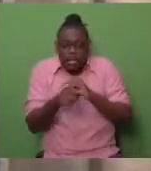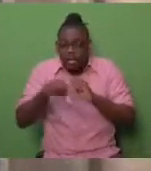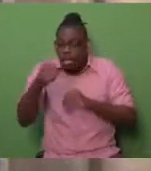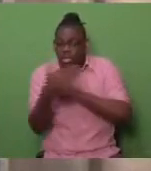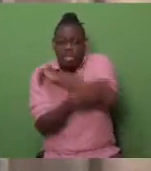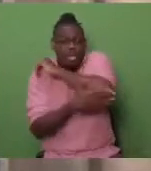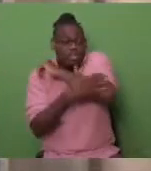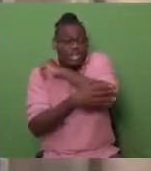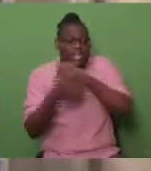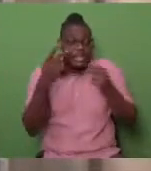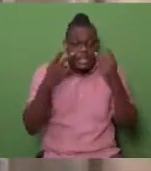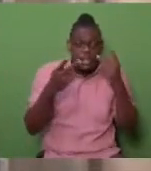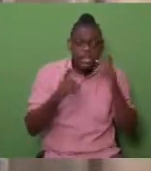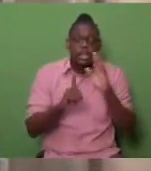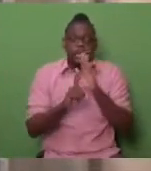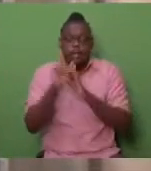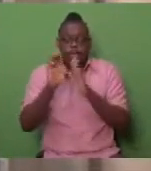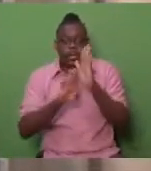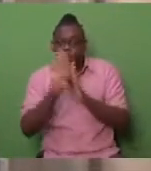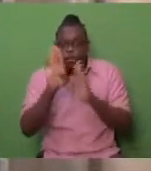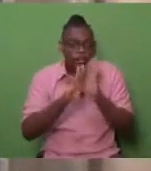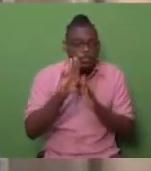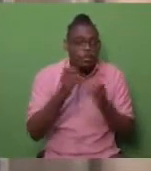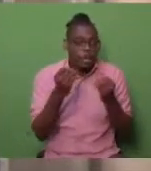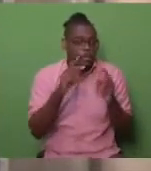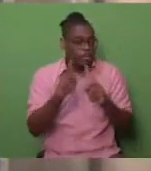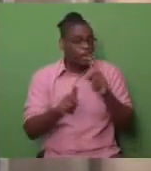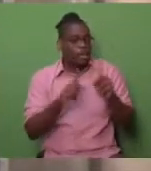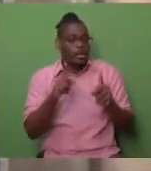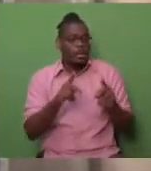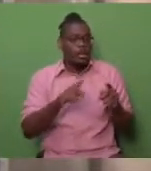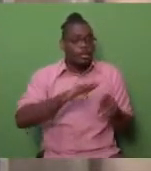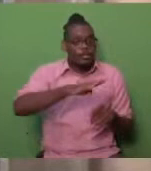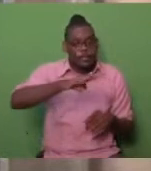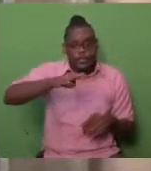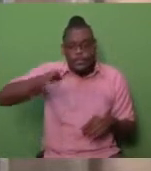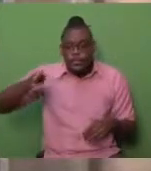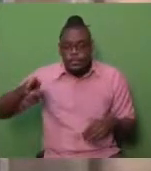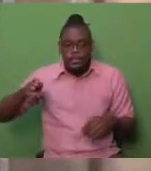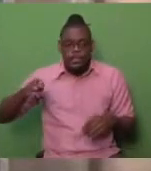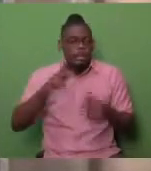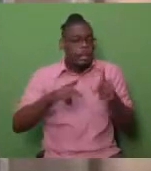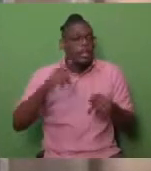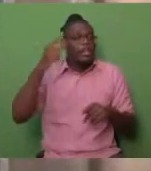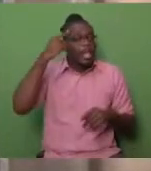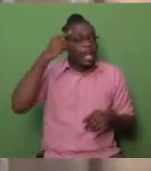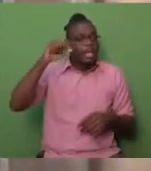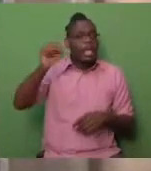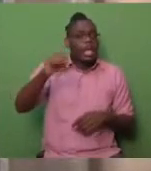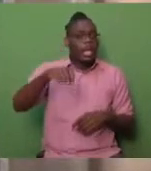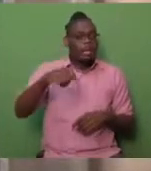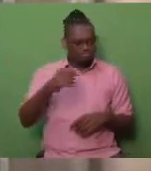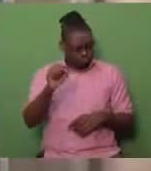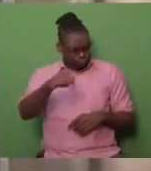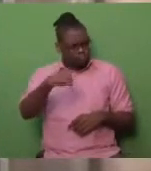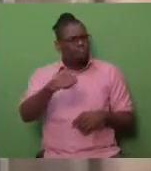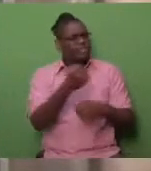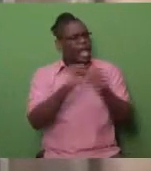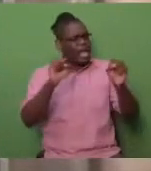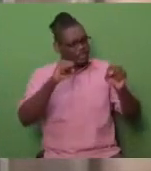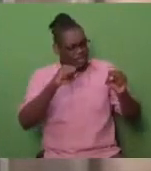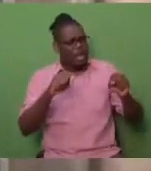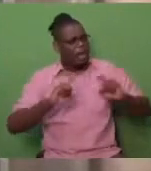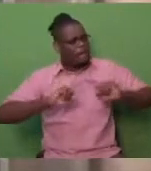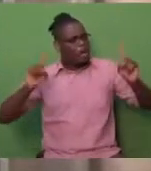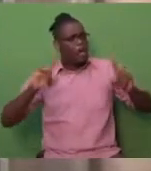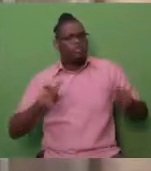the people into thinking it is safe to go to Tobago for Easter, or that it is safe to line up in your thousands in the rain for